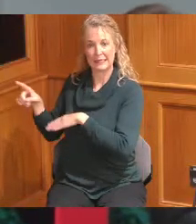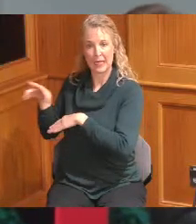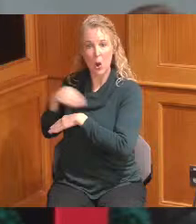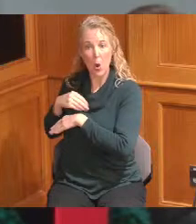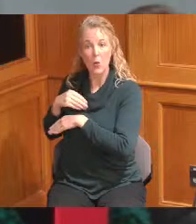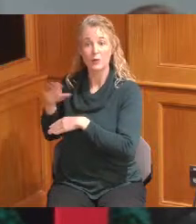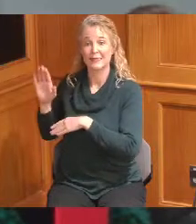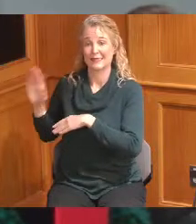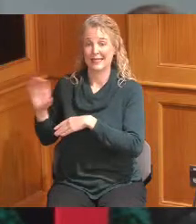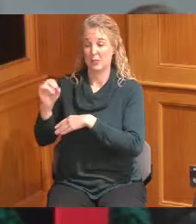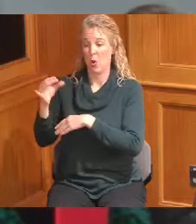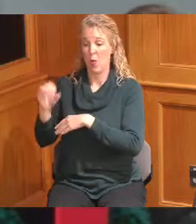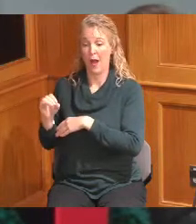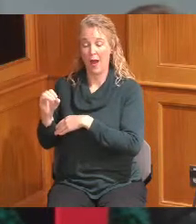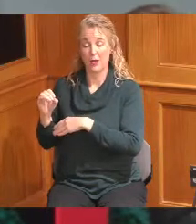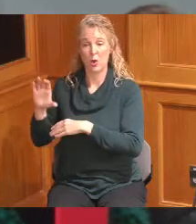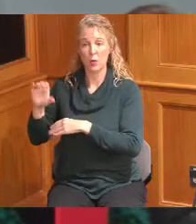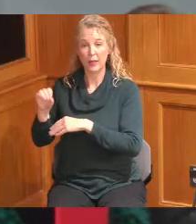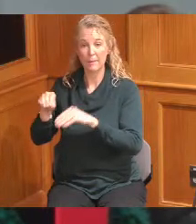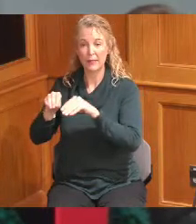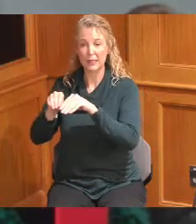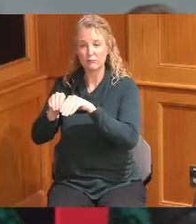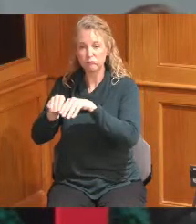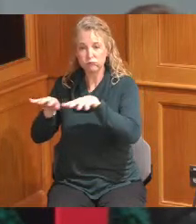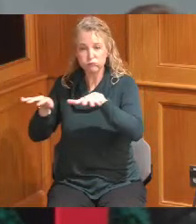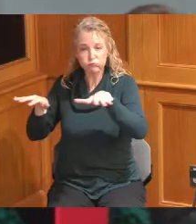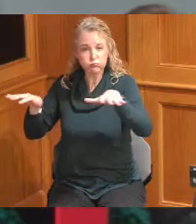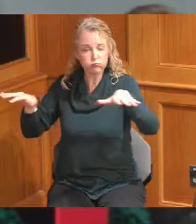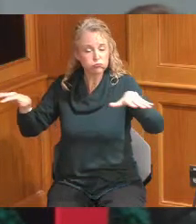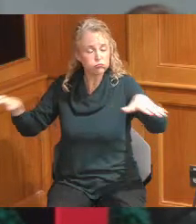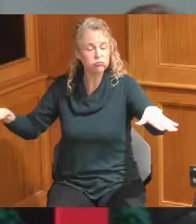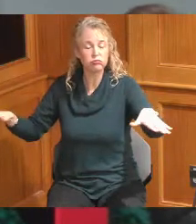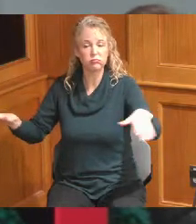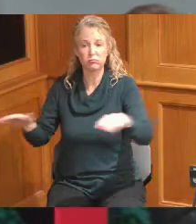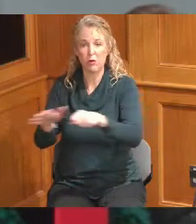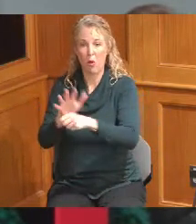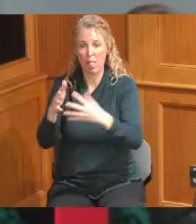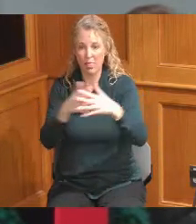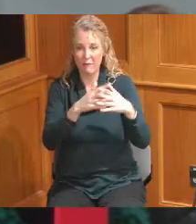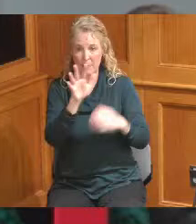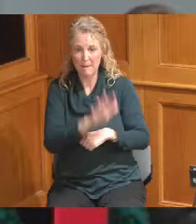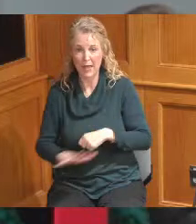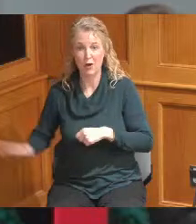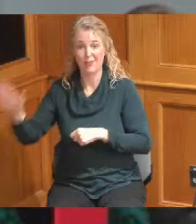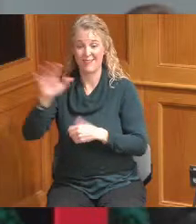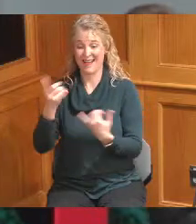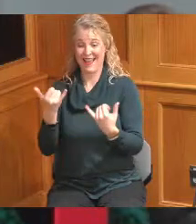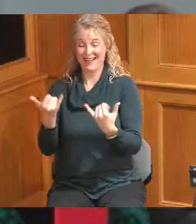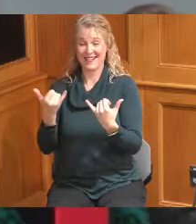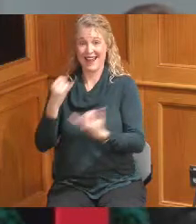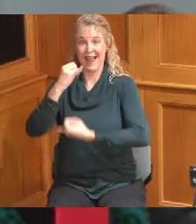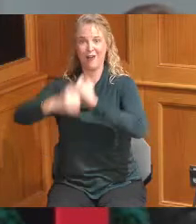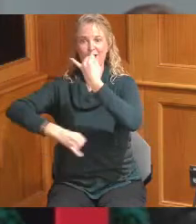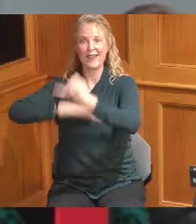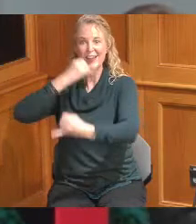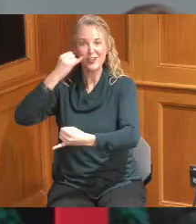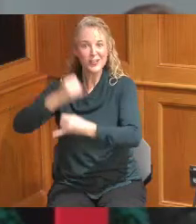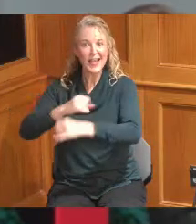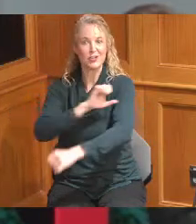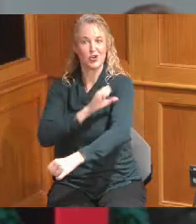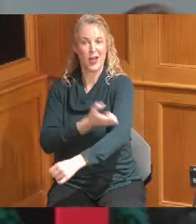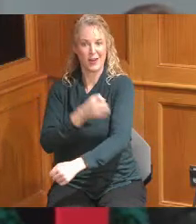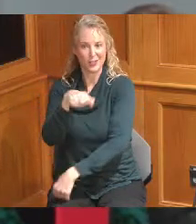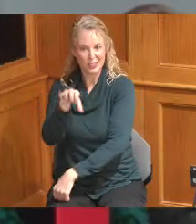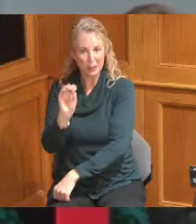his Ohio nationwide-based wholesale fuel distribution company into an international energy